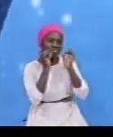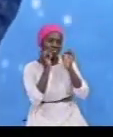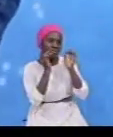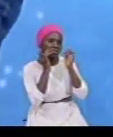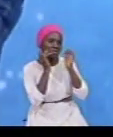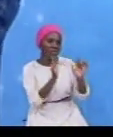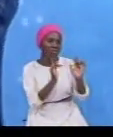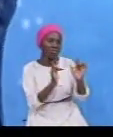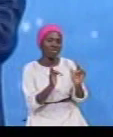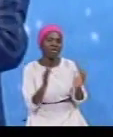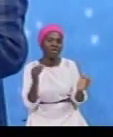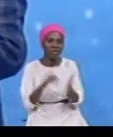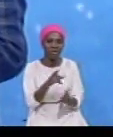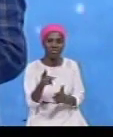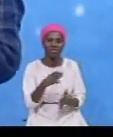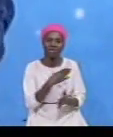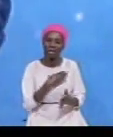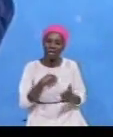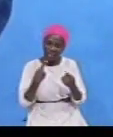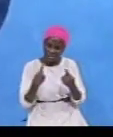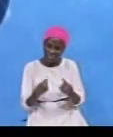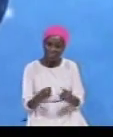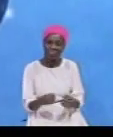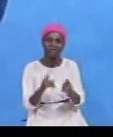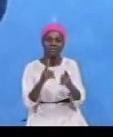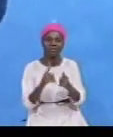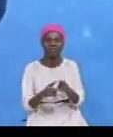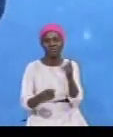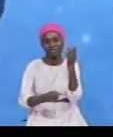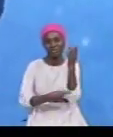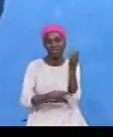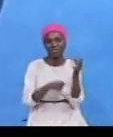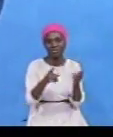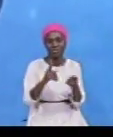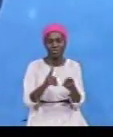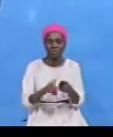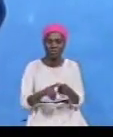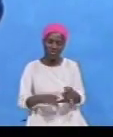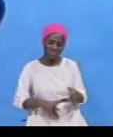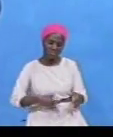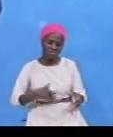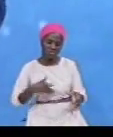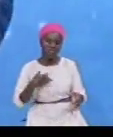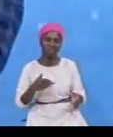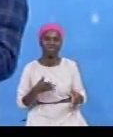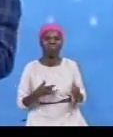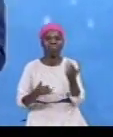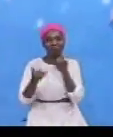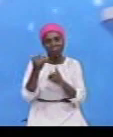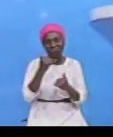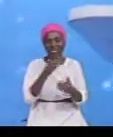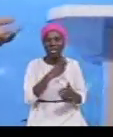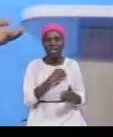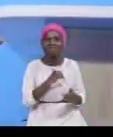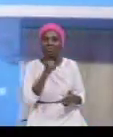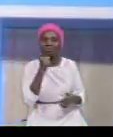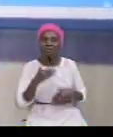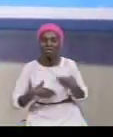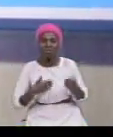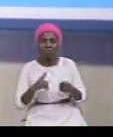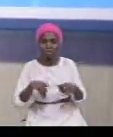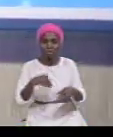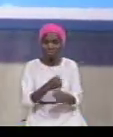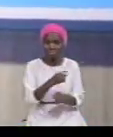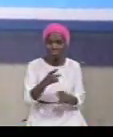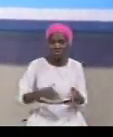try to jolt you and to make you feel offended and feel unhappy and to make you feel, what am I doing? What